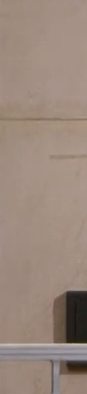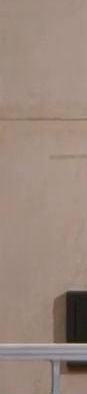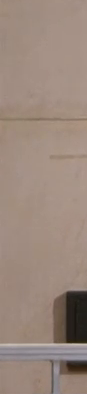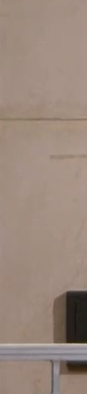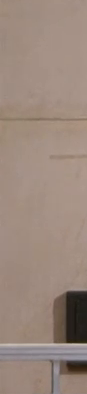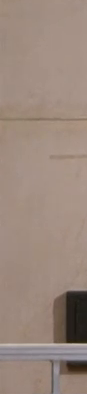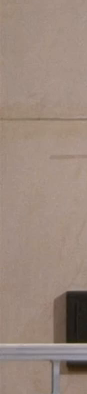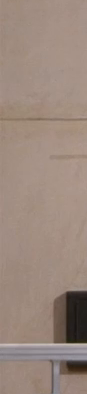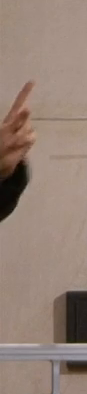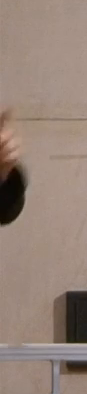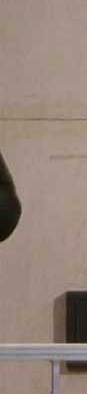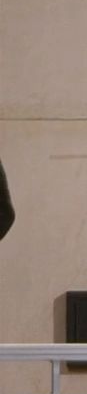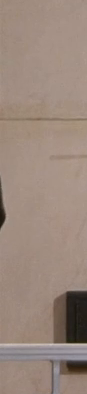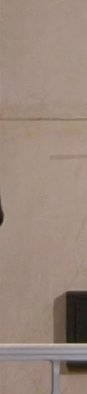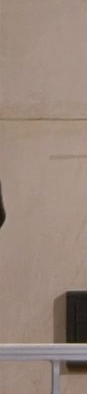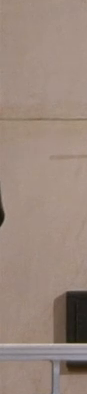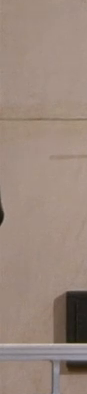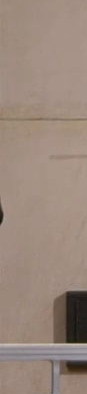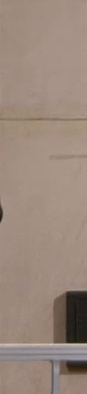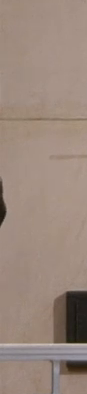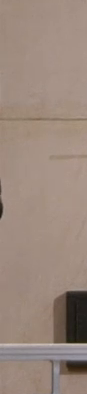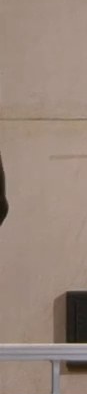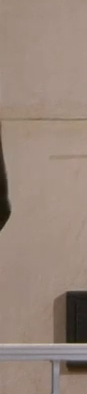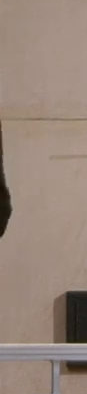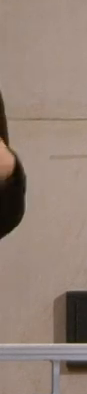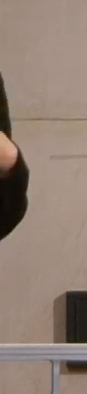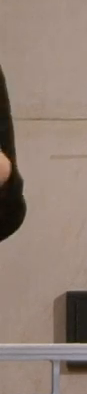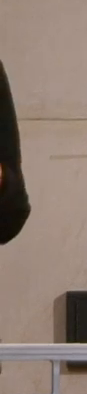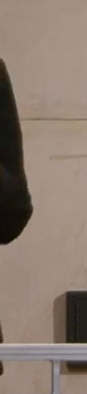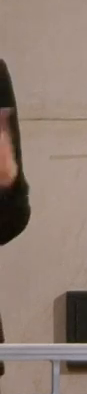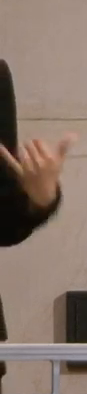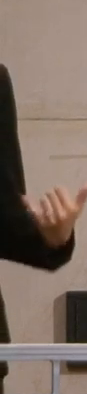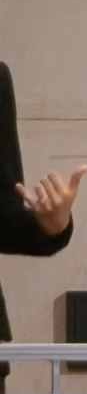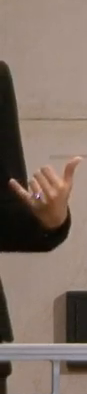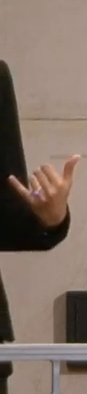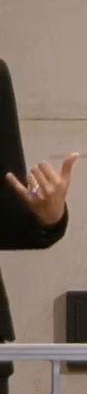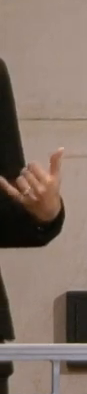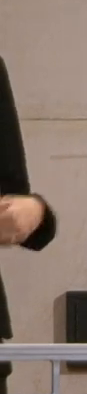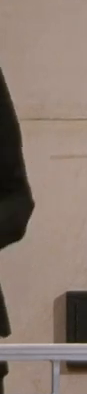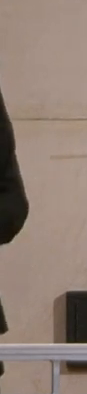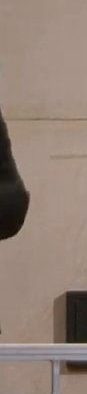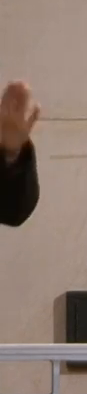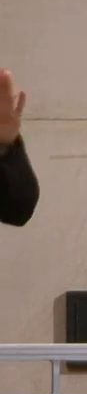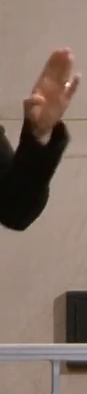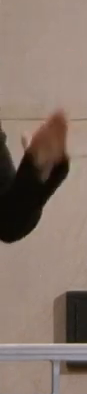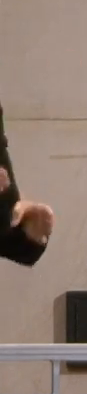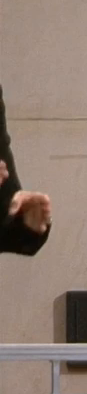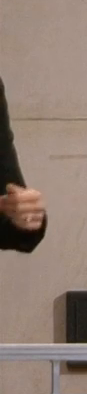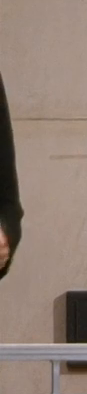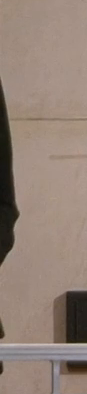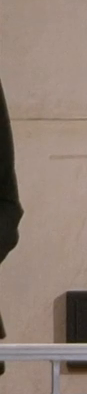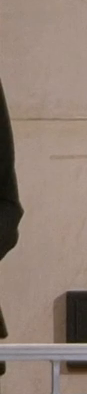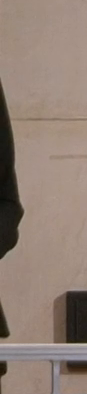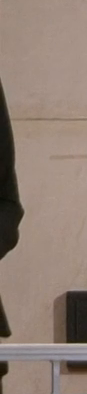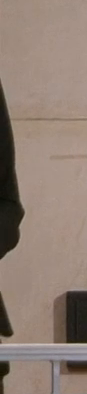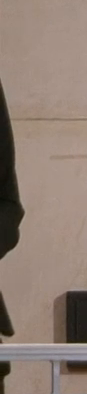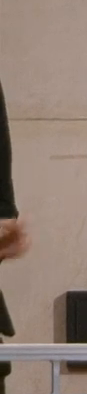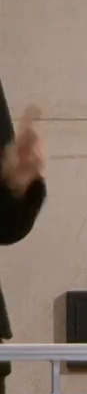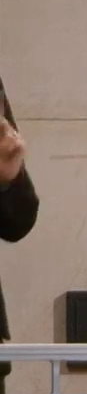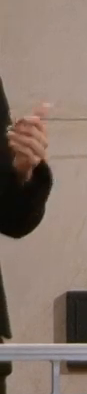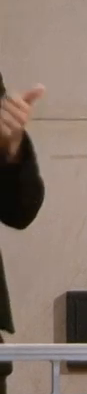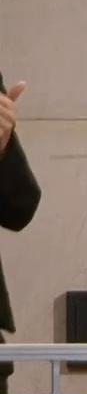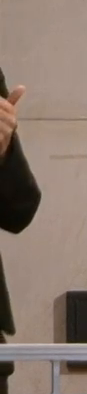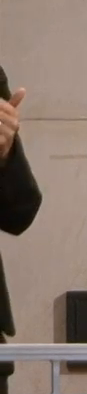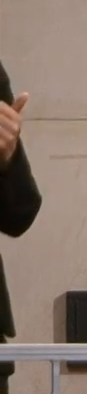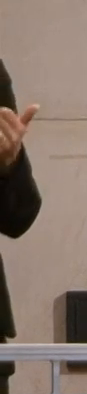such an opportunity now with this unprecedented visibility and focus on transgender people, even though